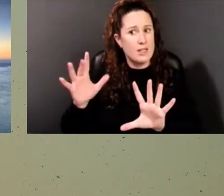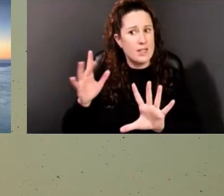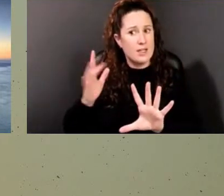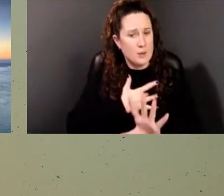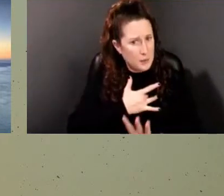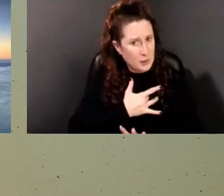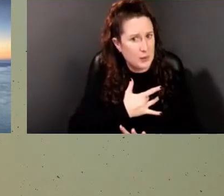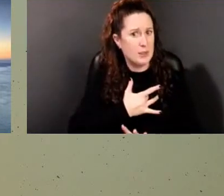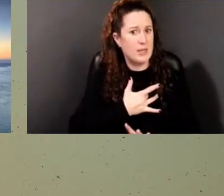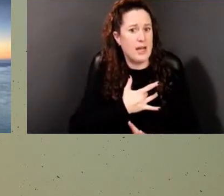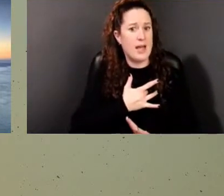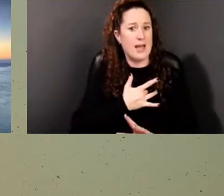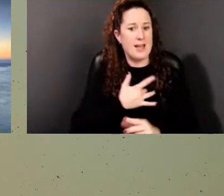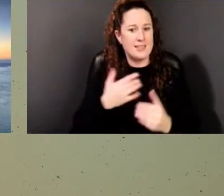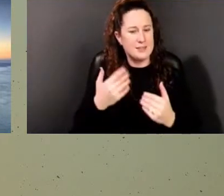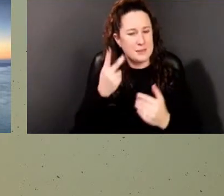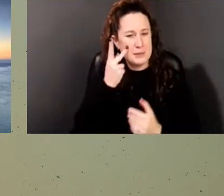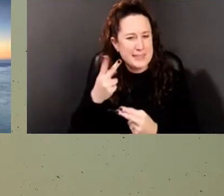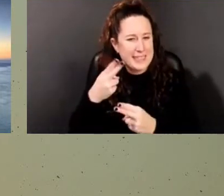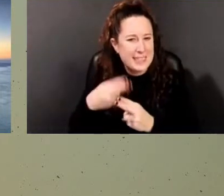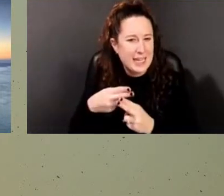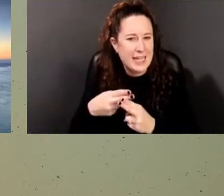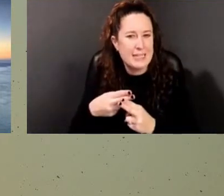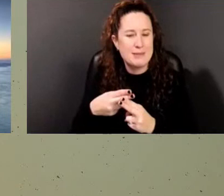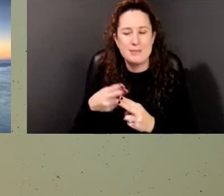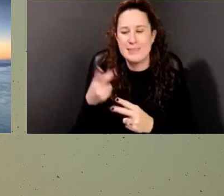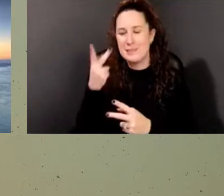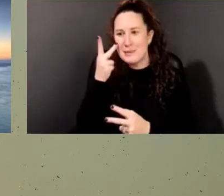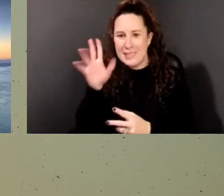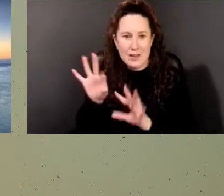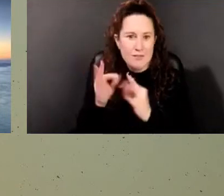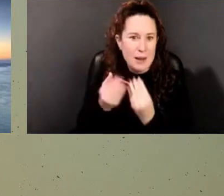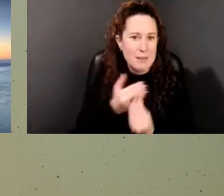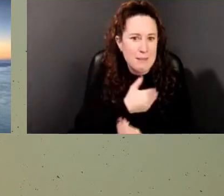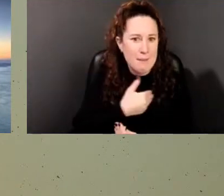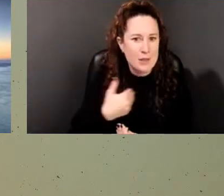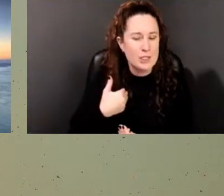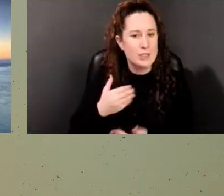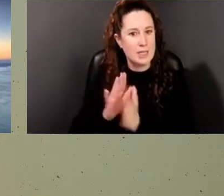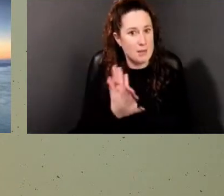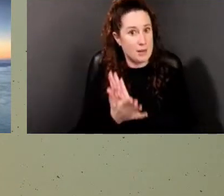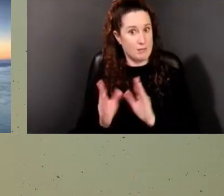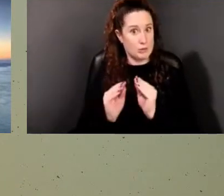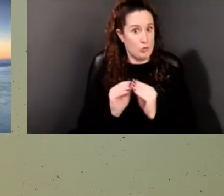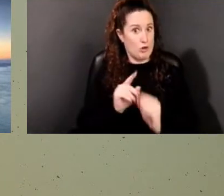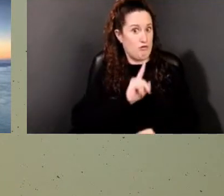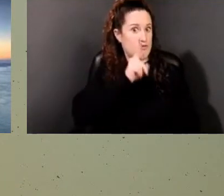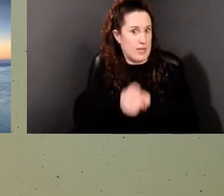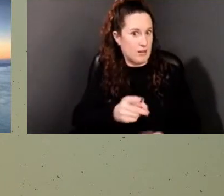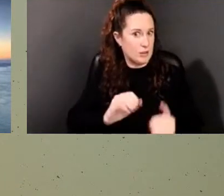put names and their associations and the stories like the ones you told.